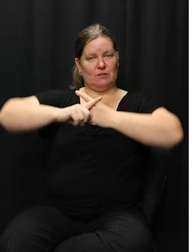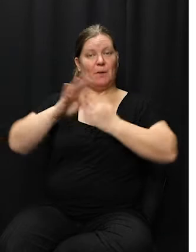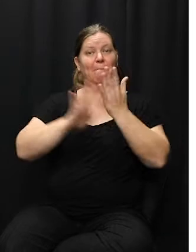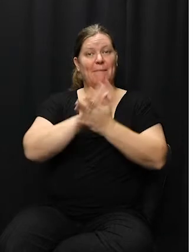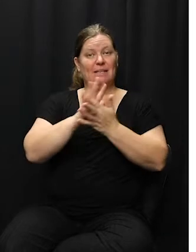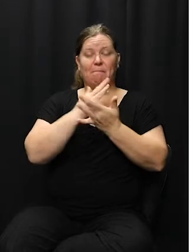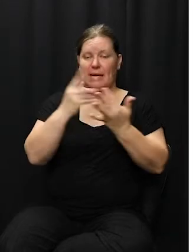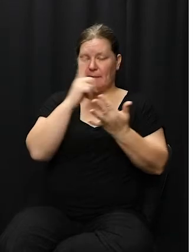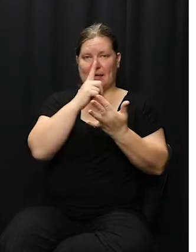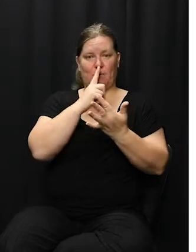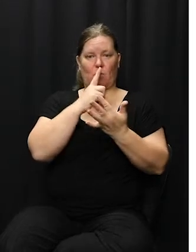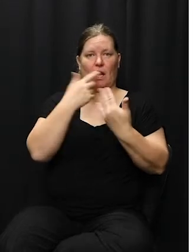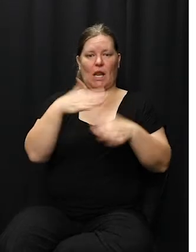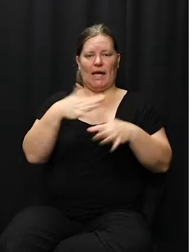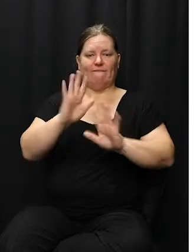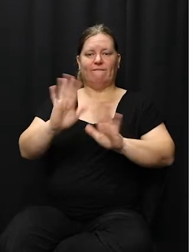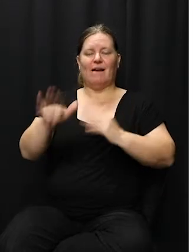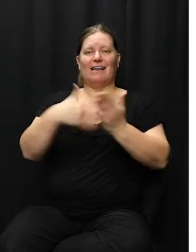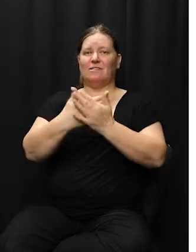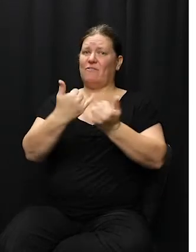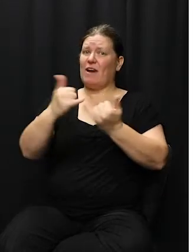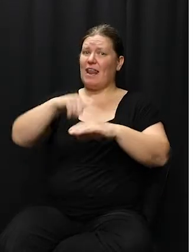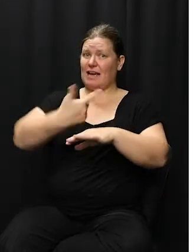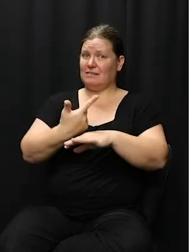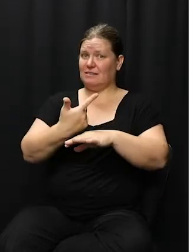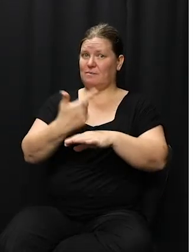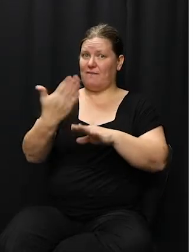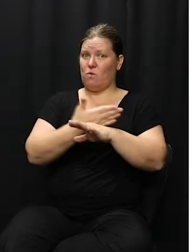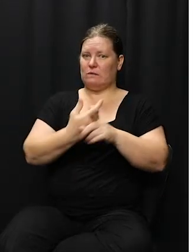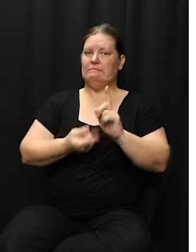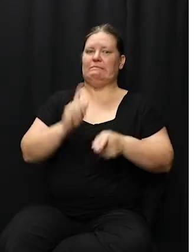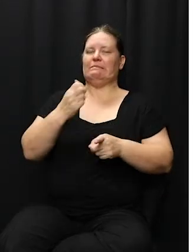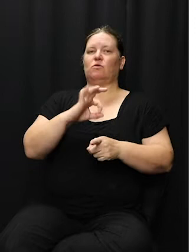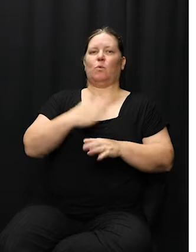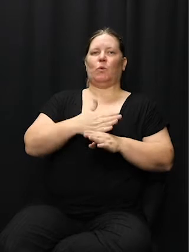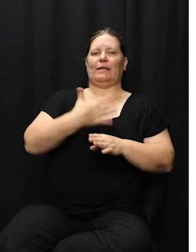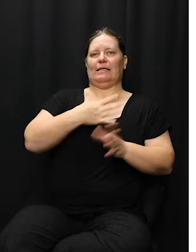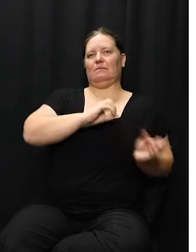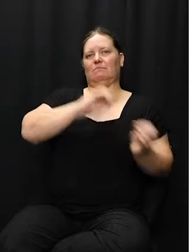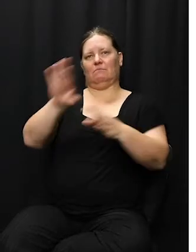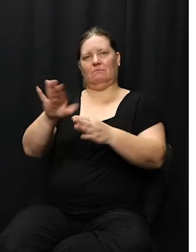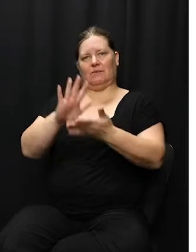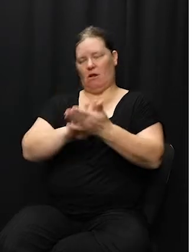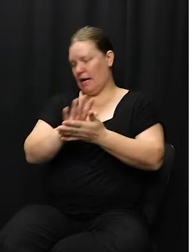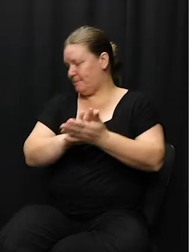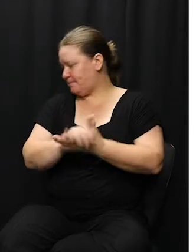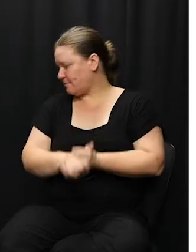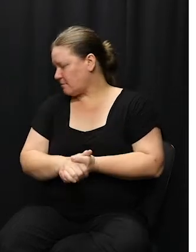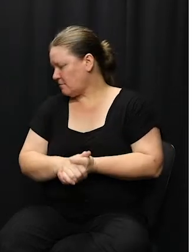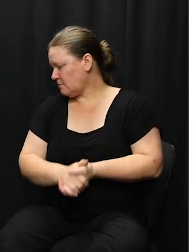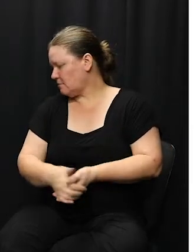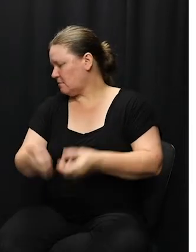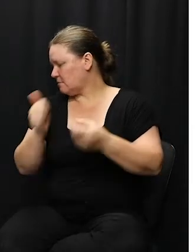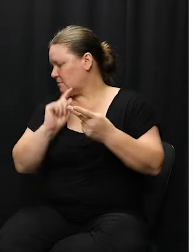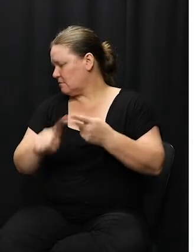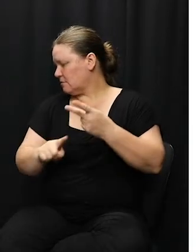expressions actually change their mind, and it makes people go, oh, no, I don't want to have sign language, until it's very late and they go, oh, it's not working. Okay, now we'll